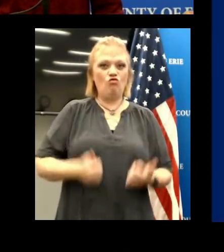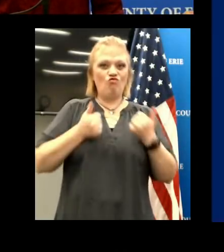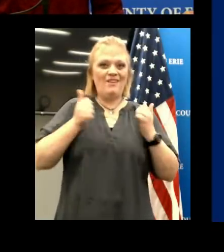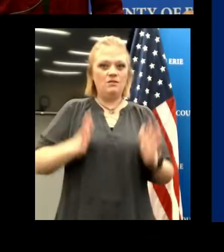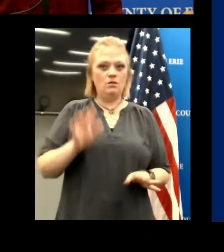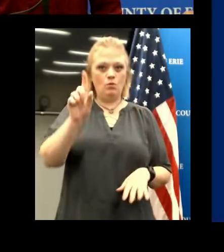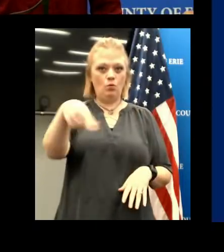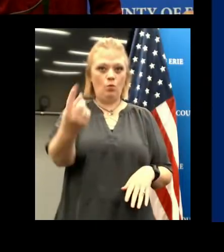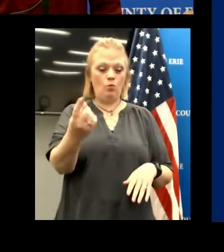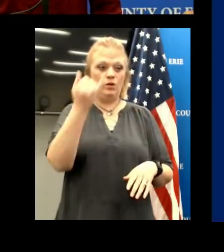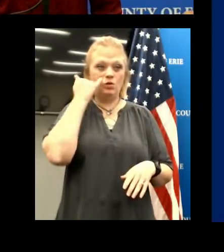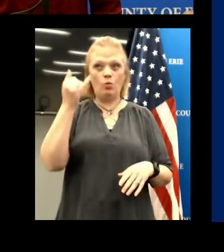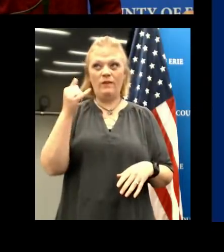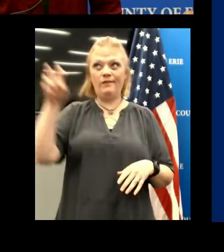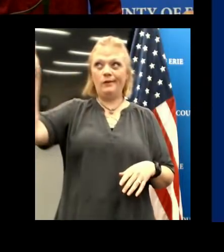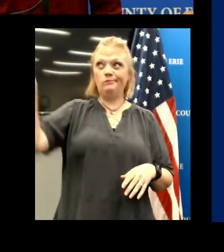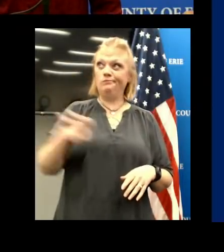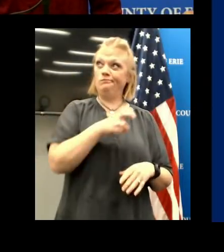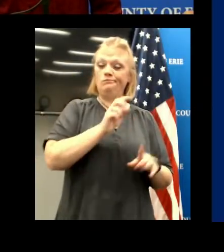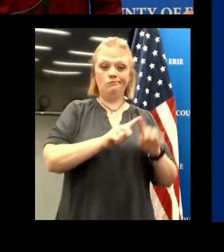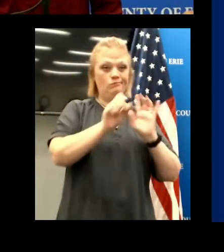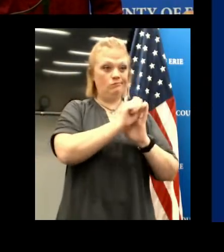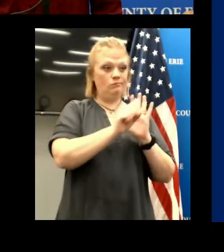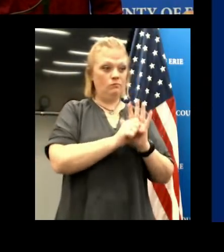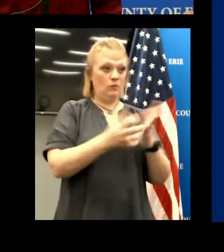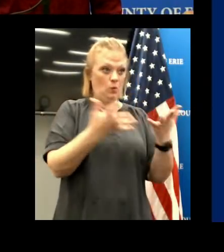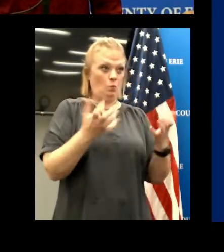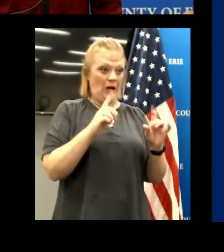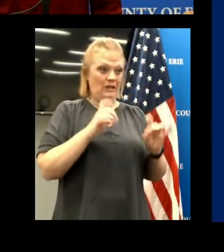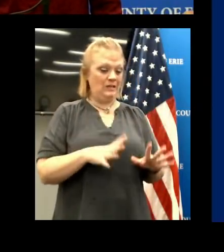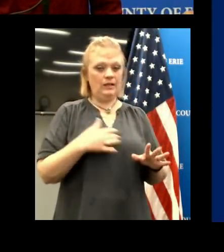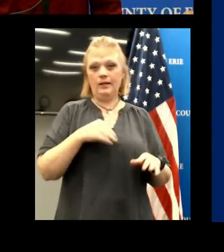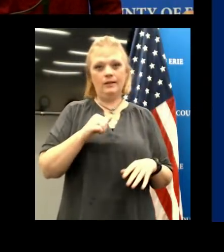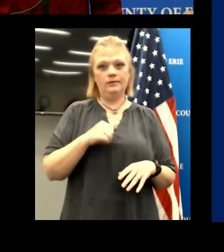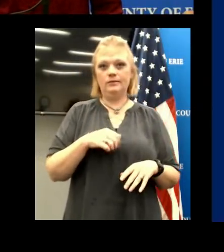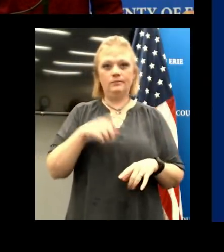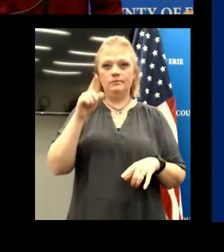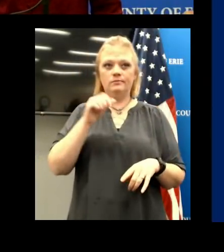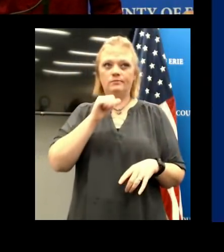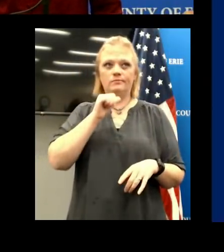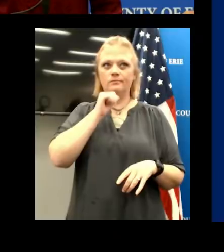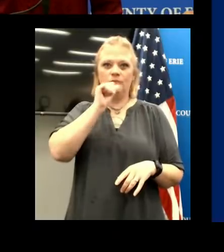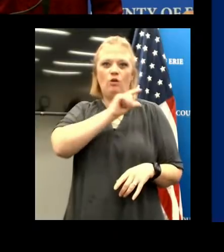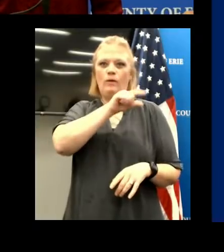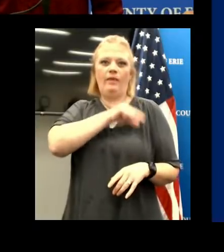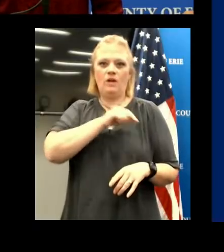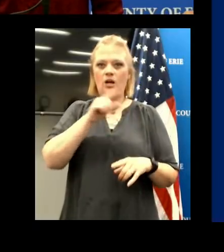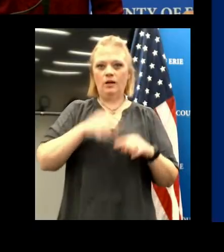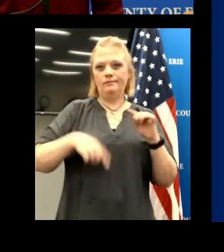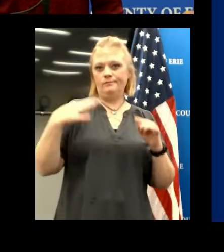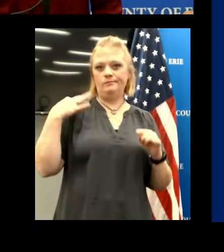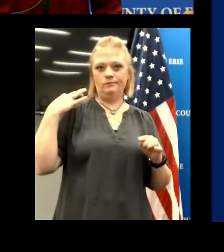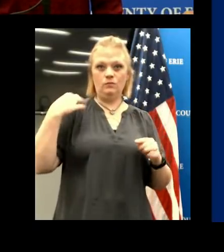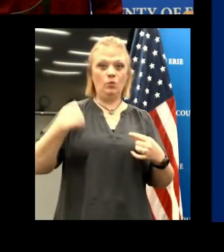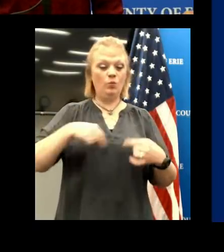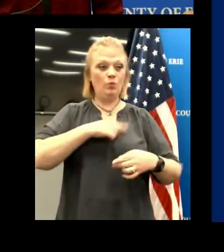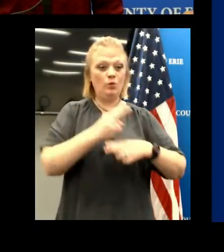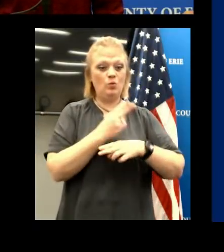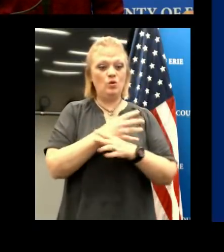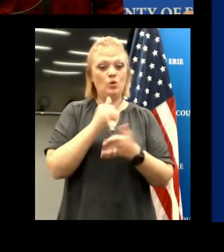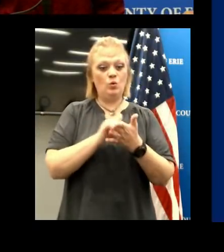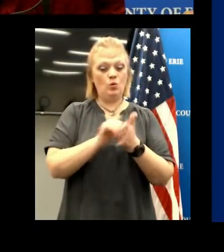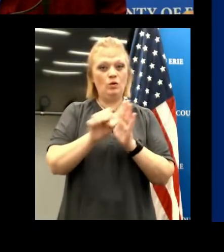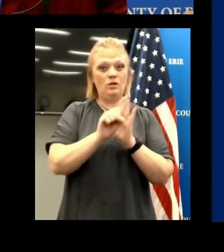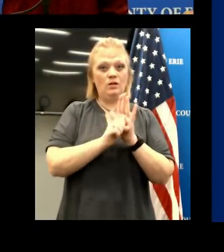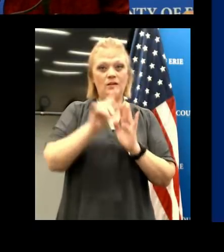in, traveling from out of state who want to test are not going to be eligible for testing. We're using New York State tax dollars to pay